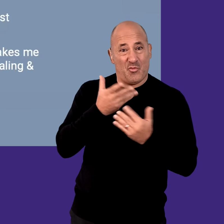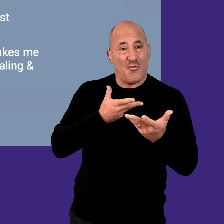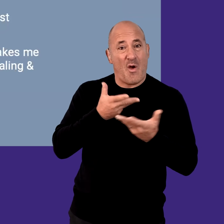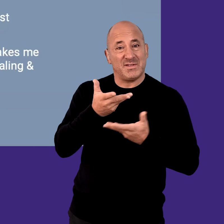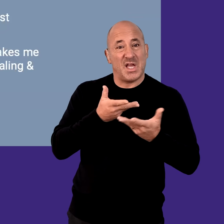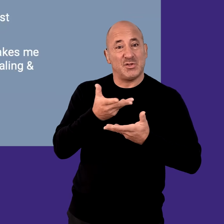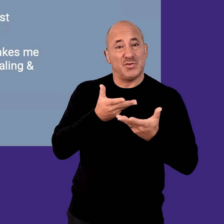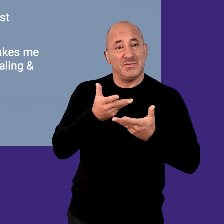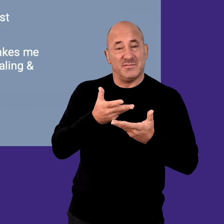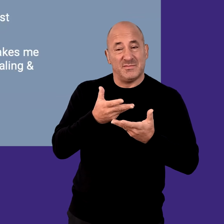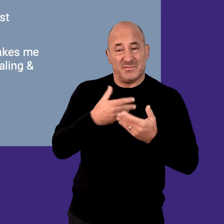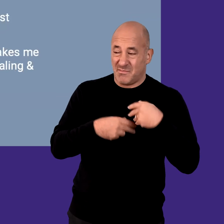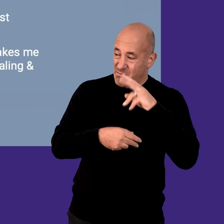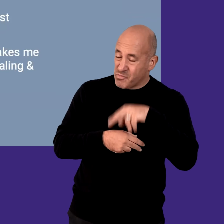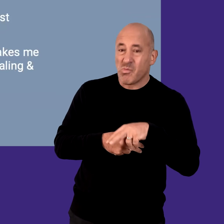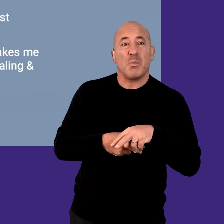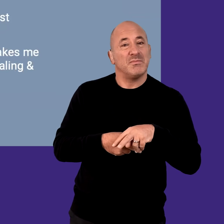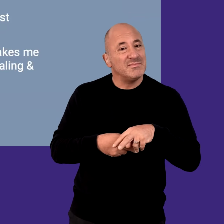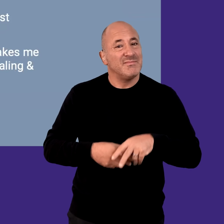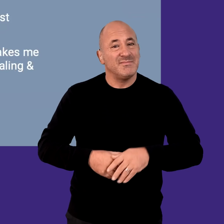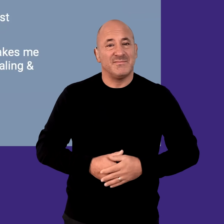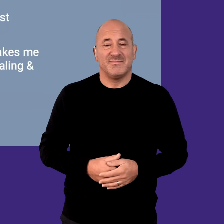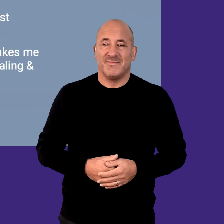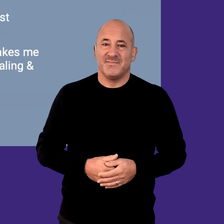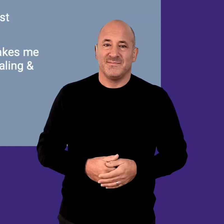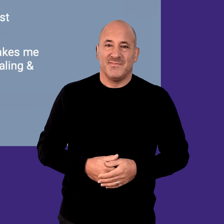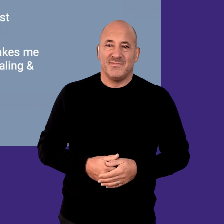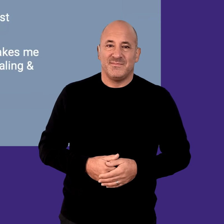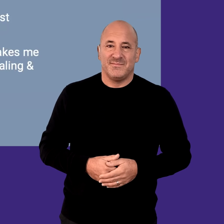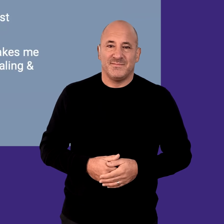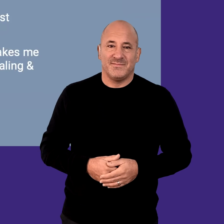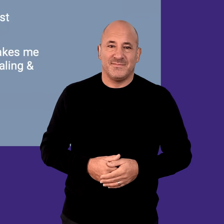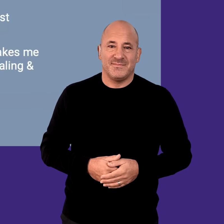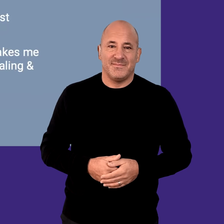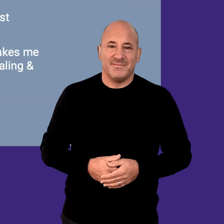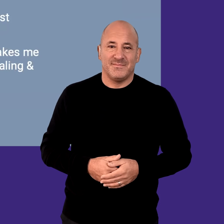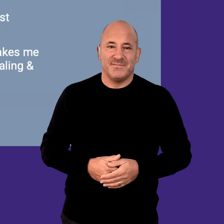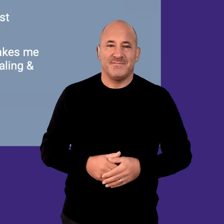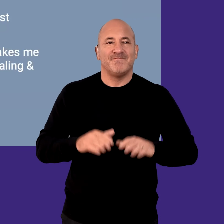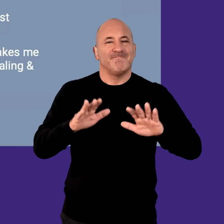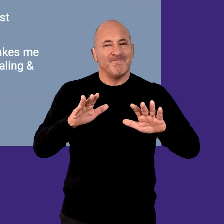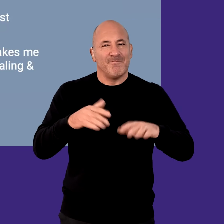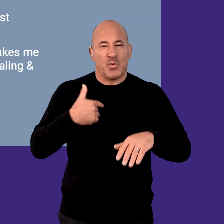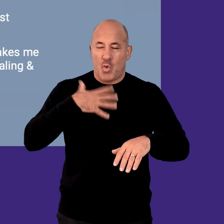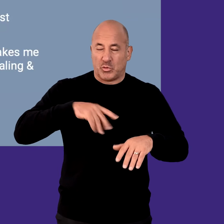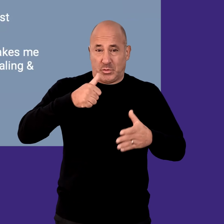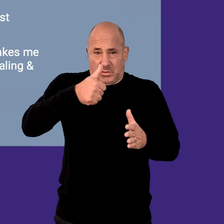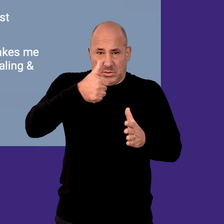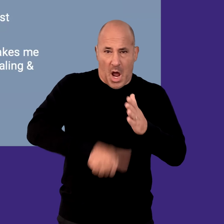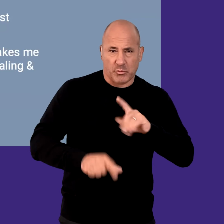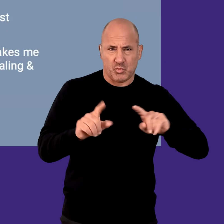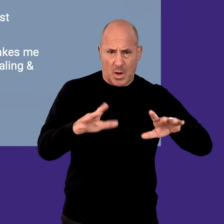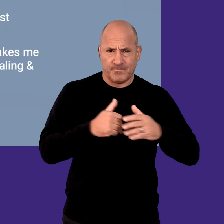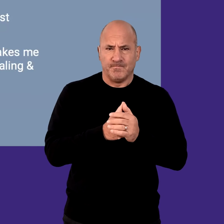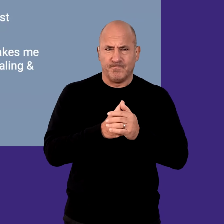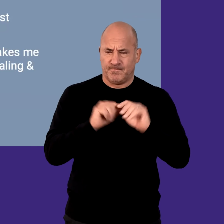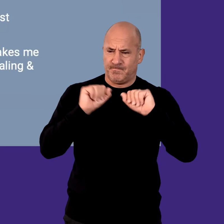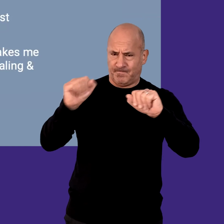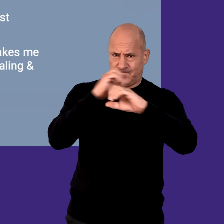These are some of the conversations that we've had getting to know the estate. We were really keen to